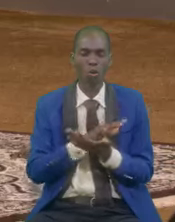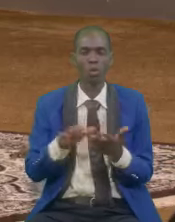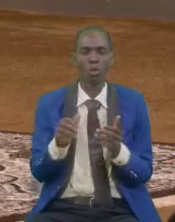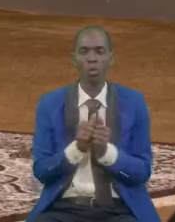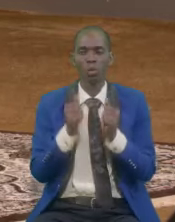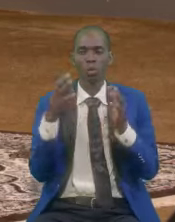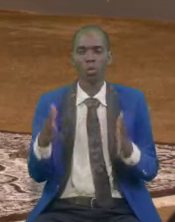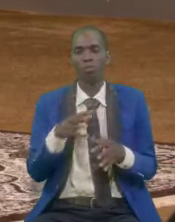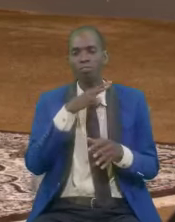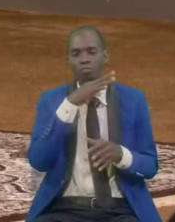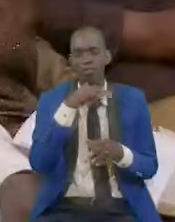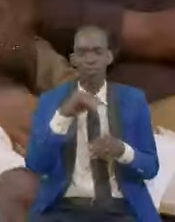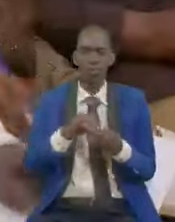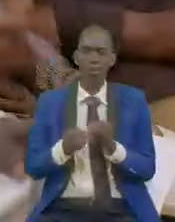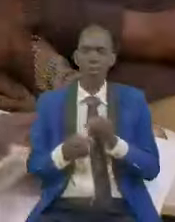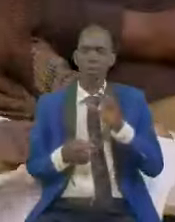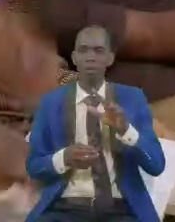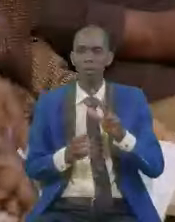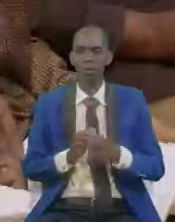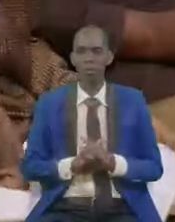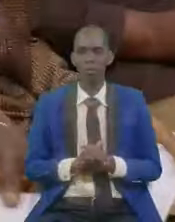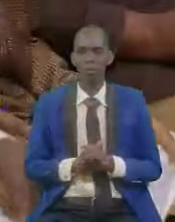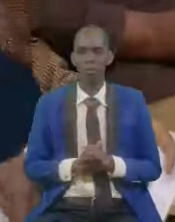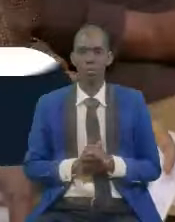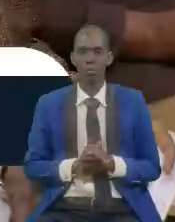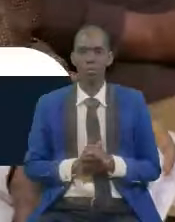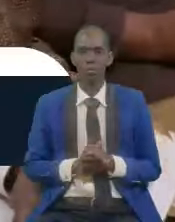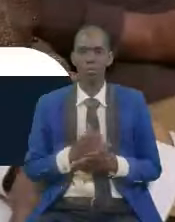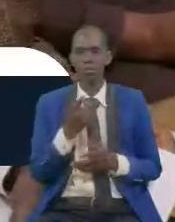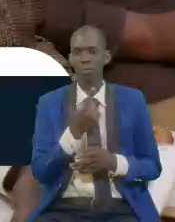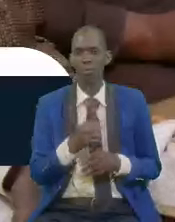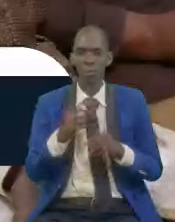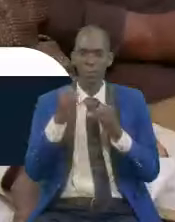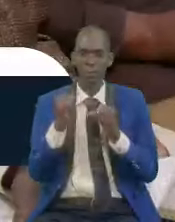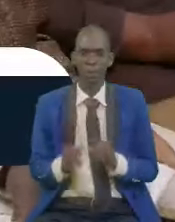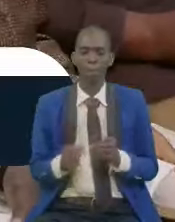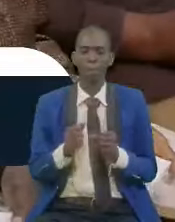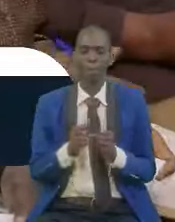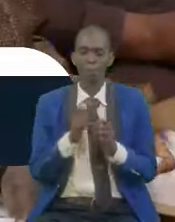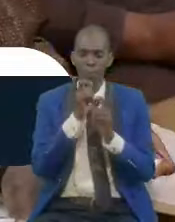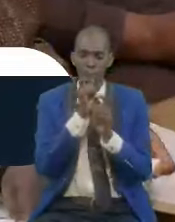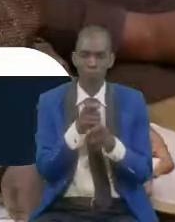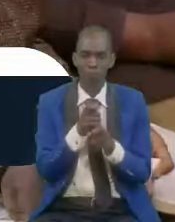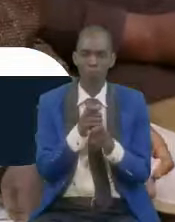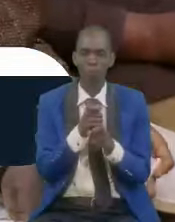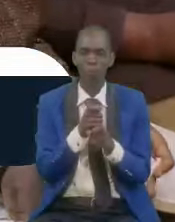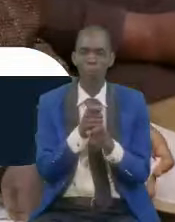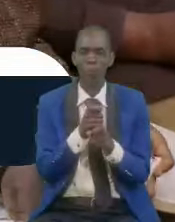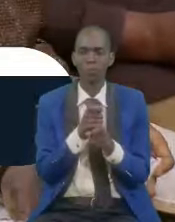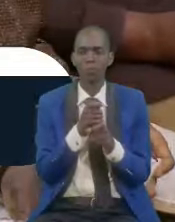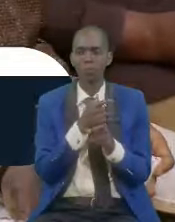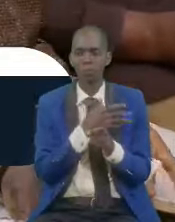number three here. Number three, the powerful gift, of the powerful gifts of